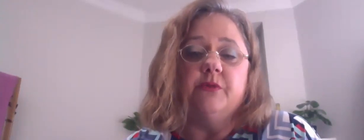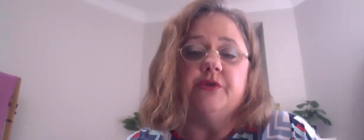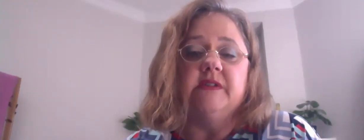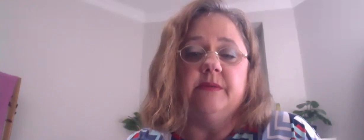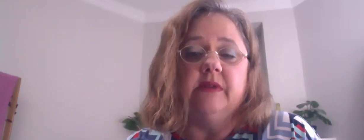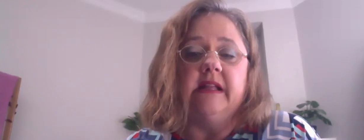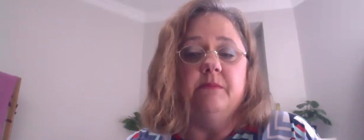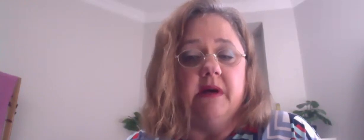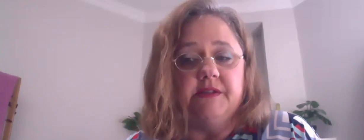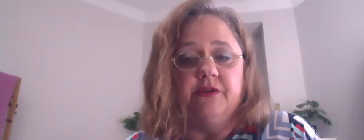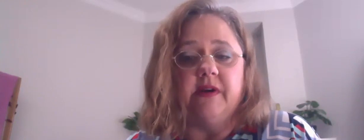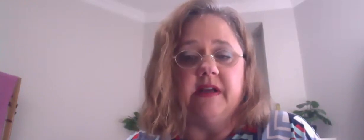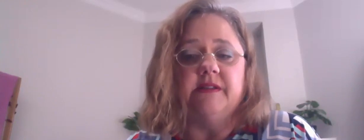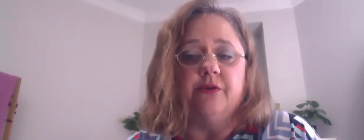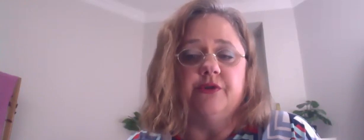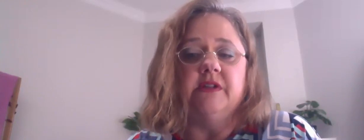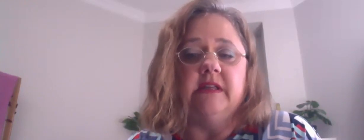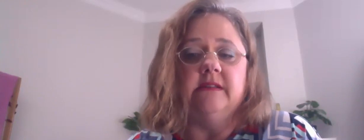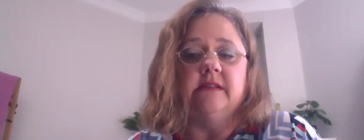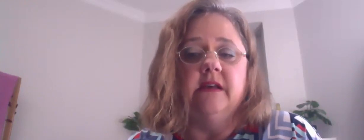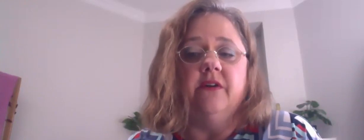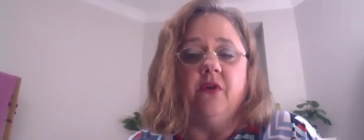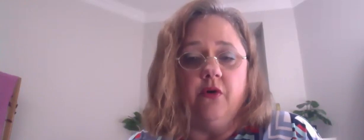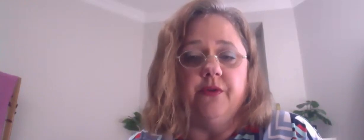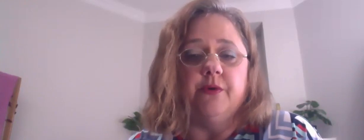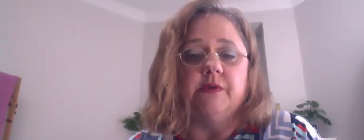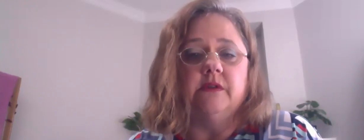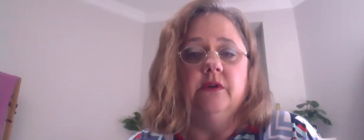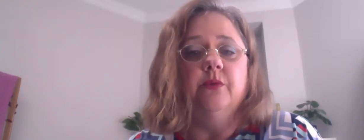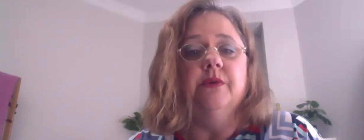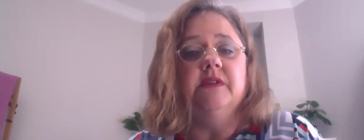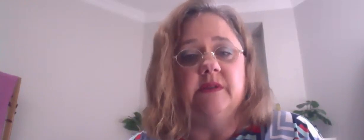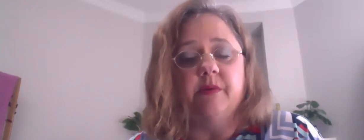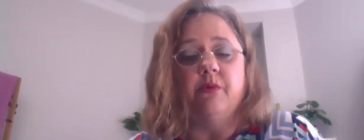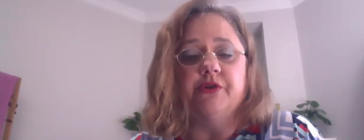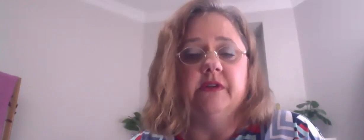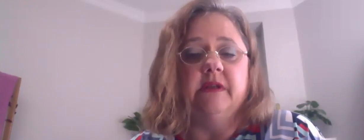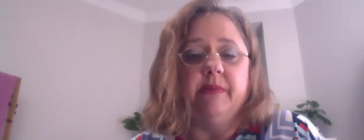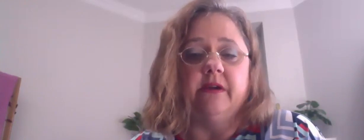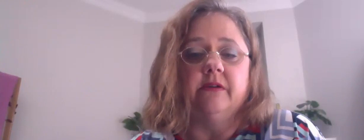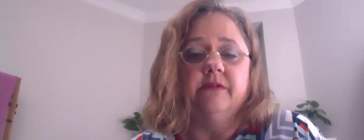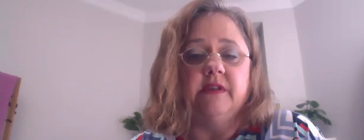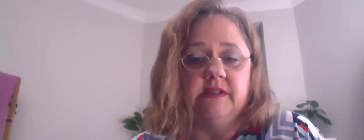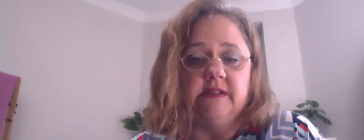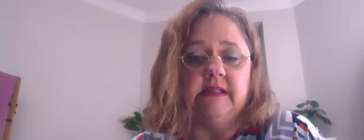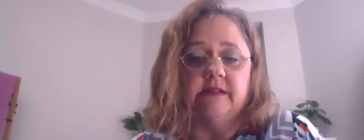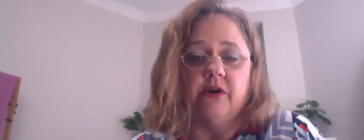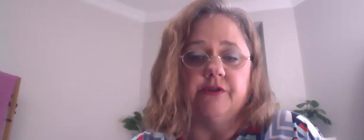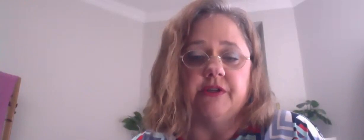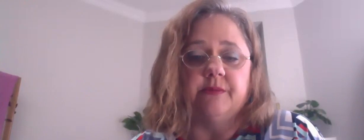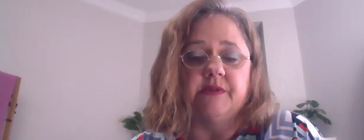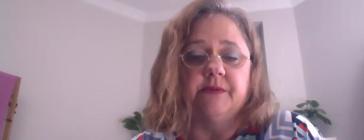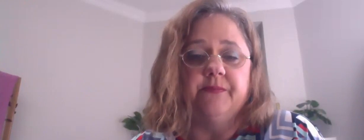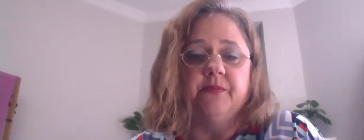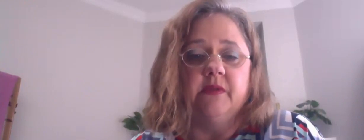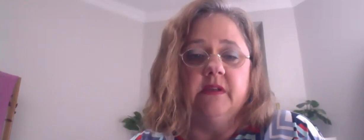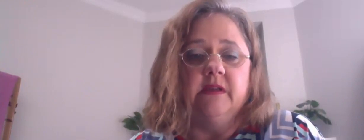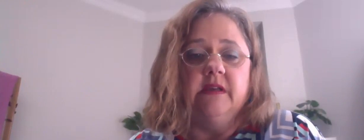Government emergency planning must address the urgent needs of all those who will disproportionately bear this disease's